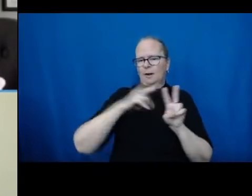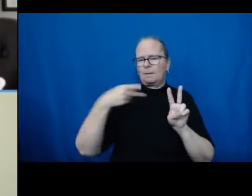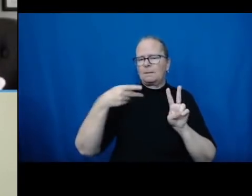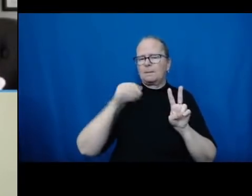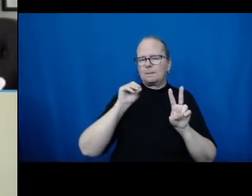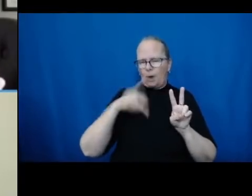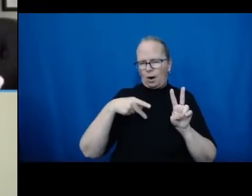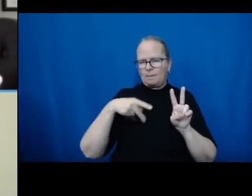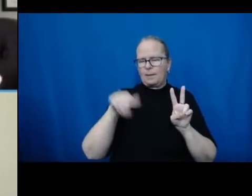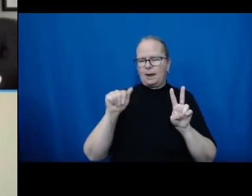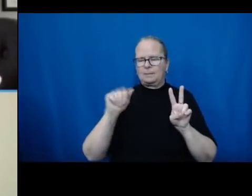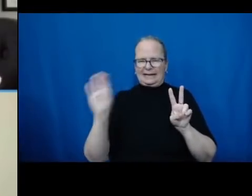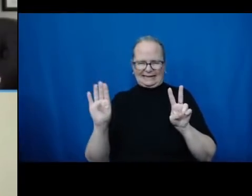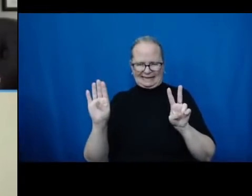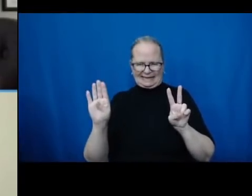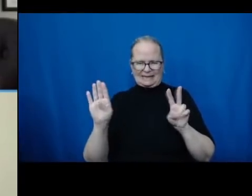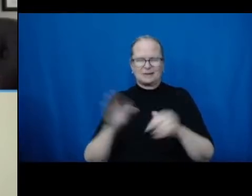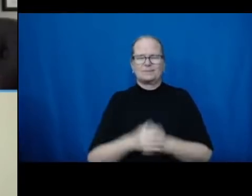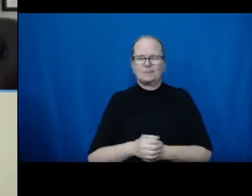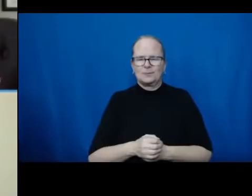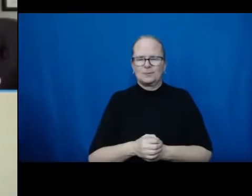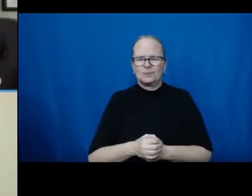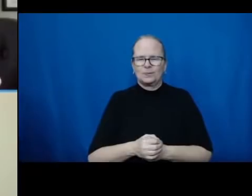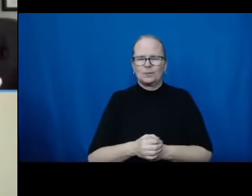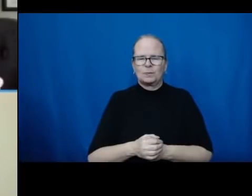wow, I can't even do it. We've got